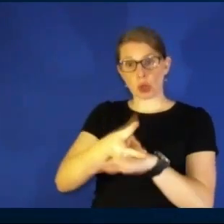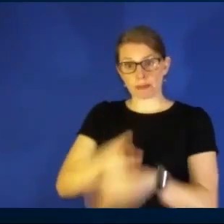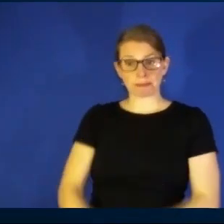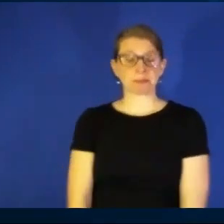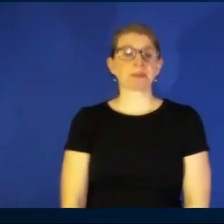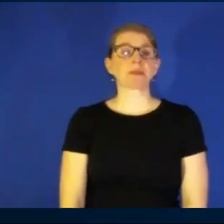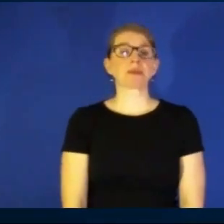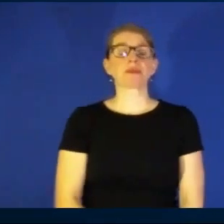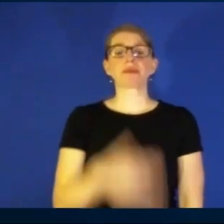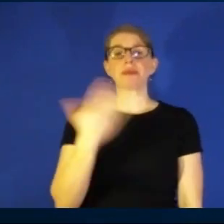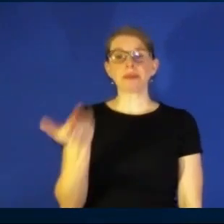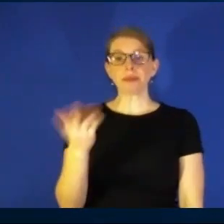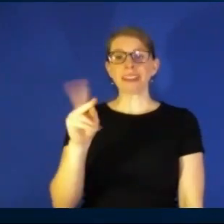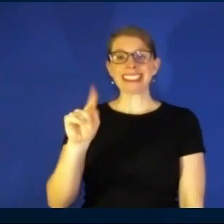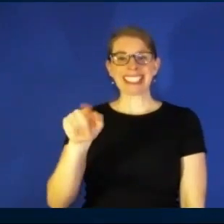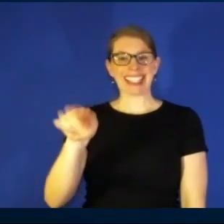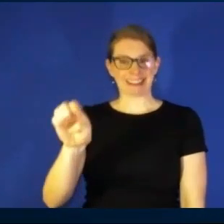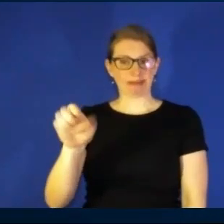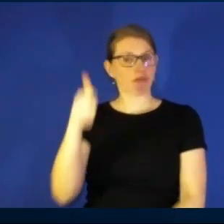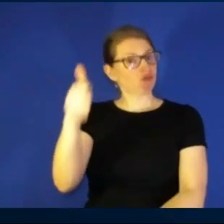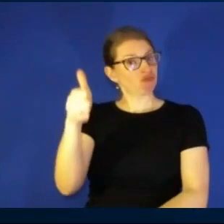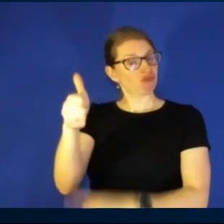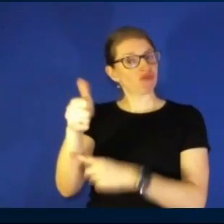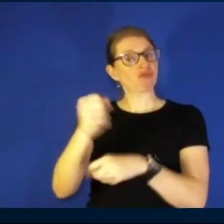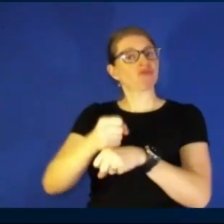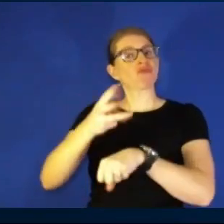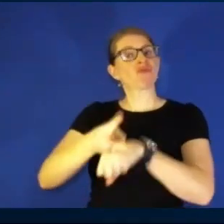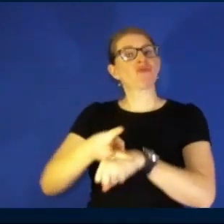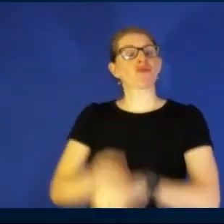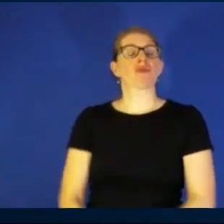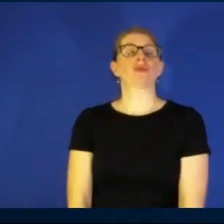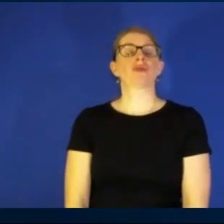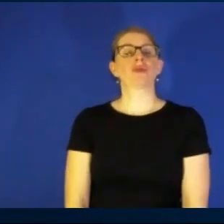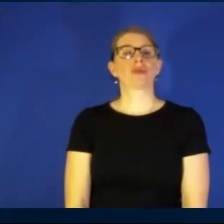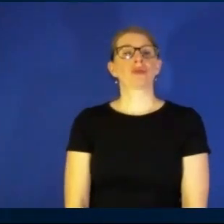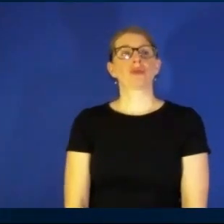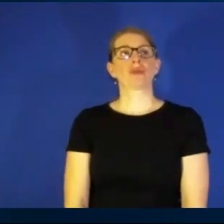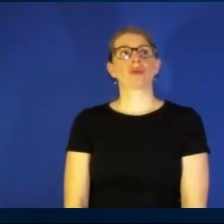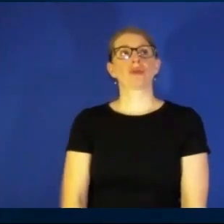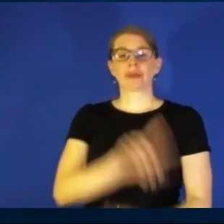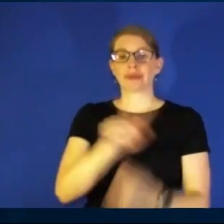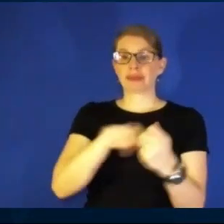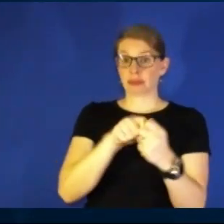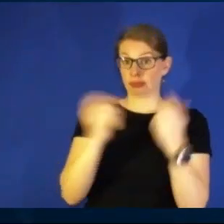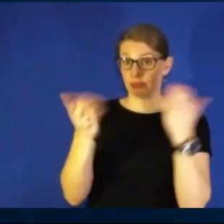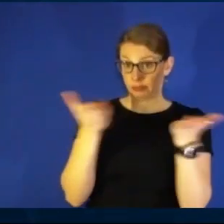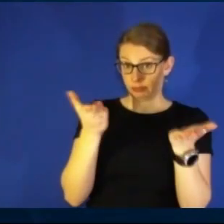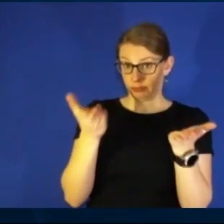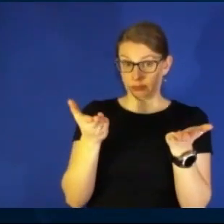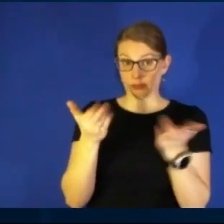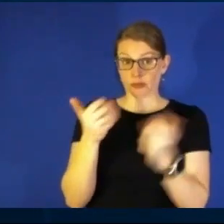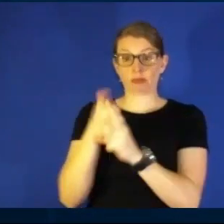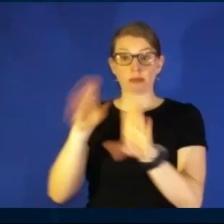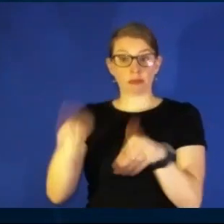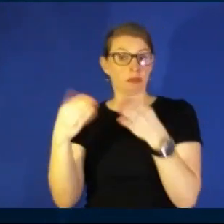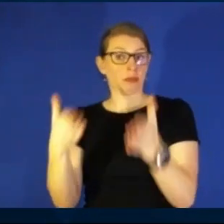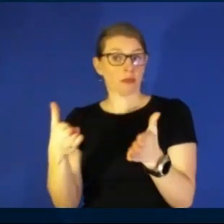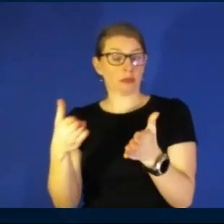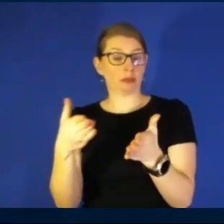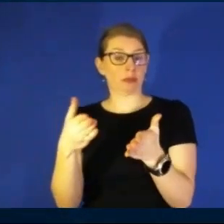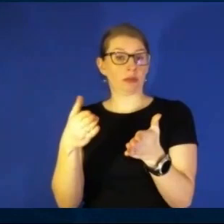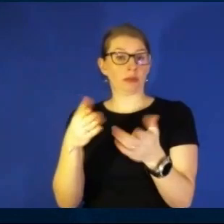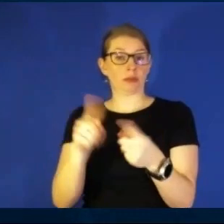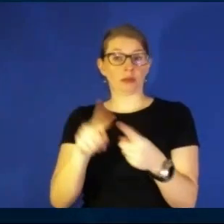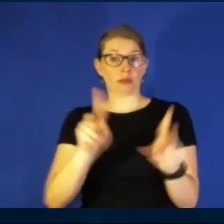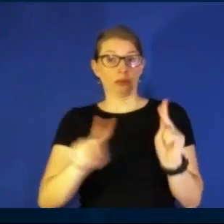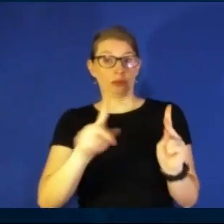Kate, as a social worker, what types of specific services do you provide to people people